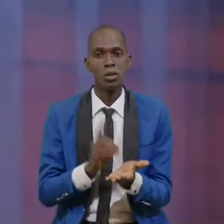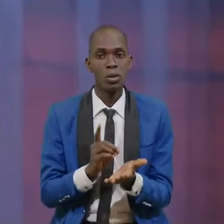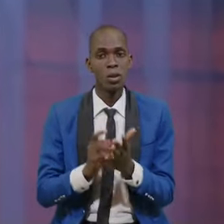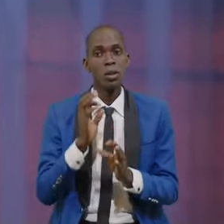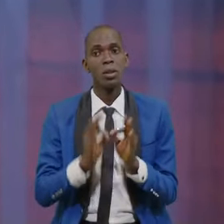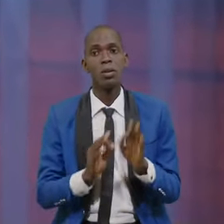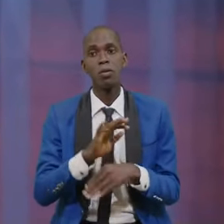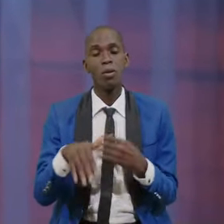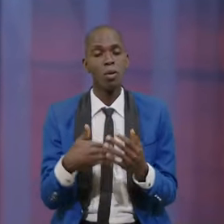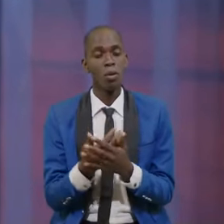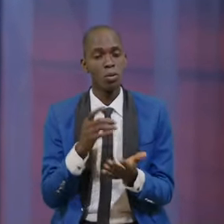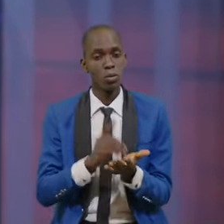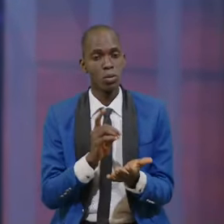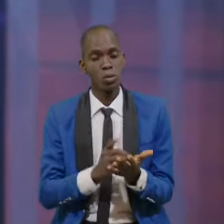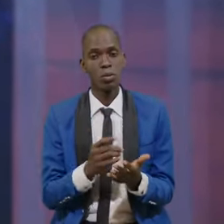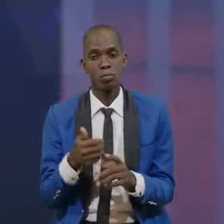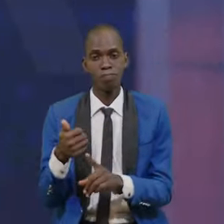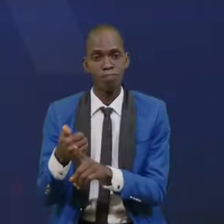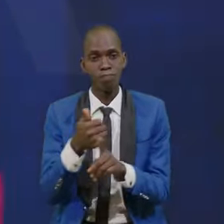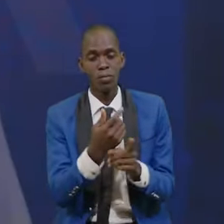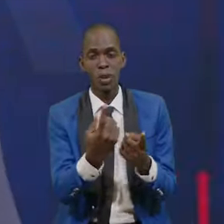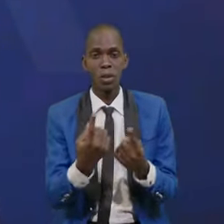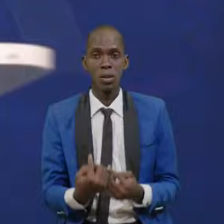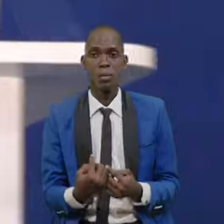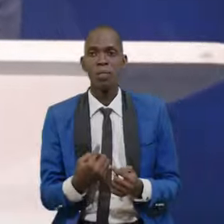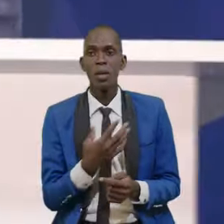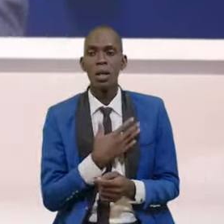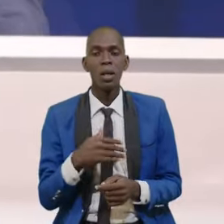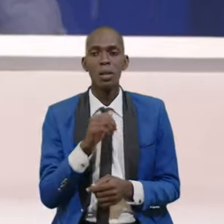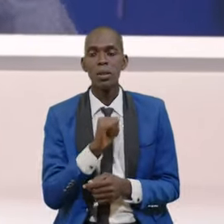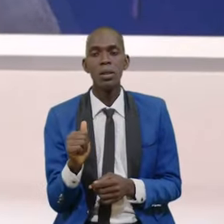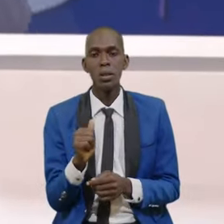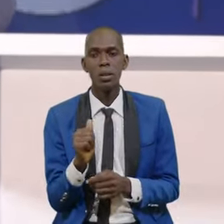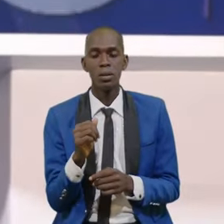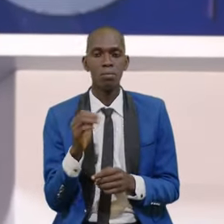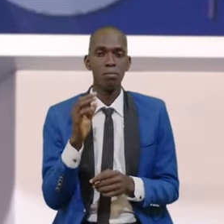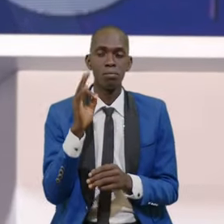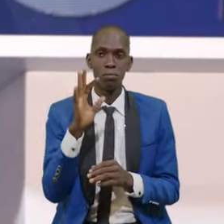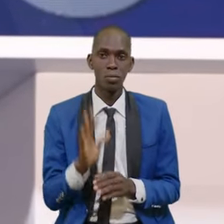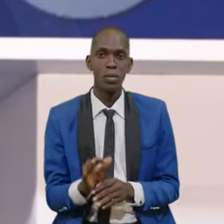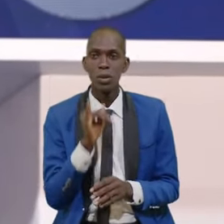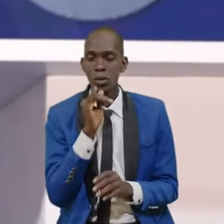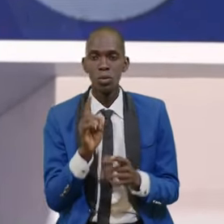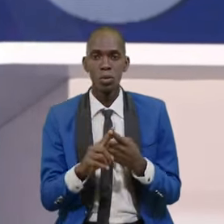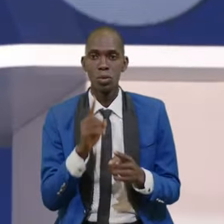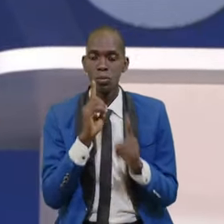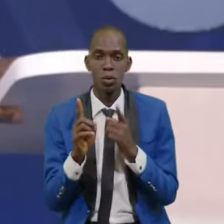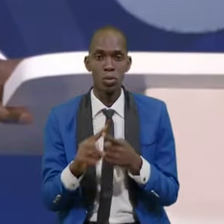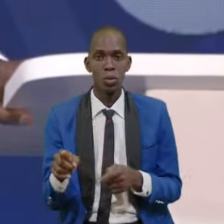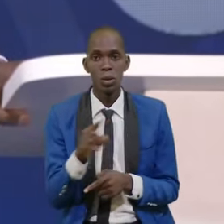alone by themselves and a speaker is to speak to them, the speaker will not